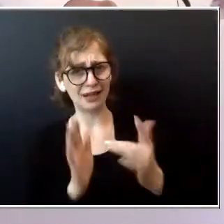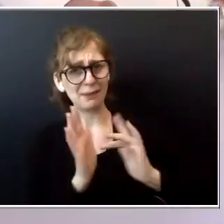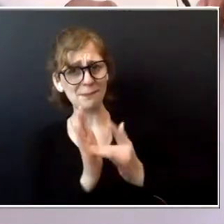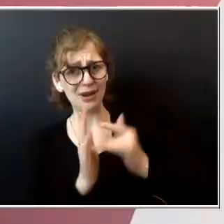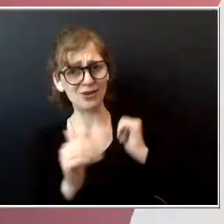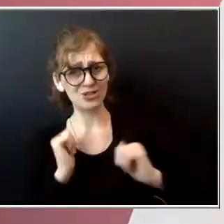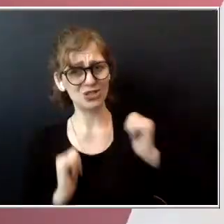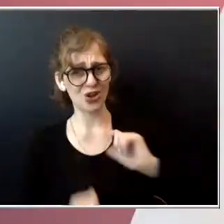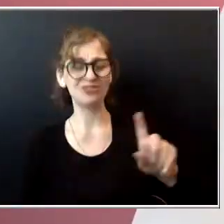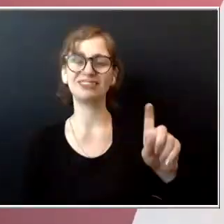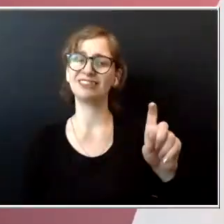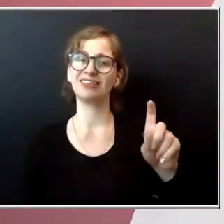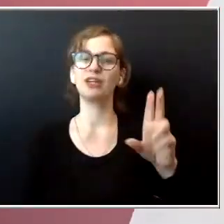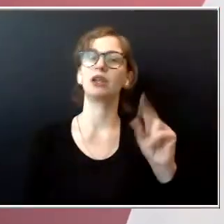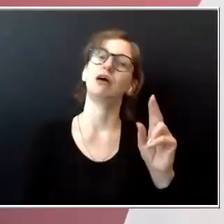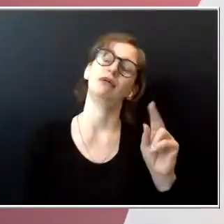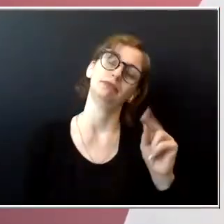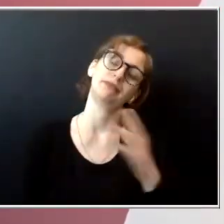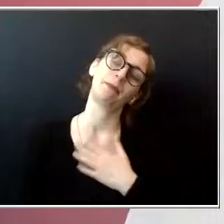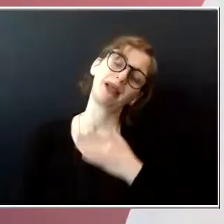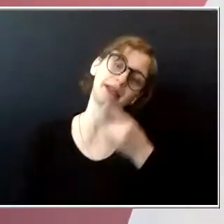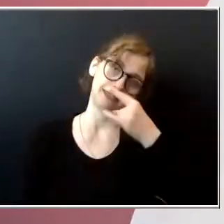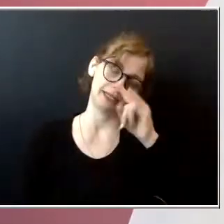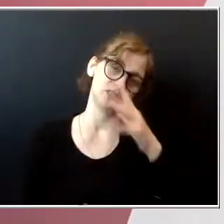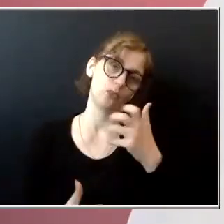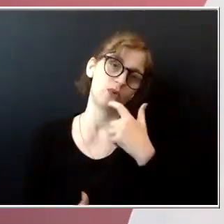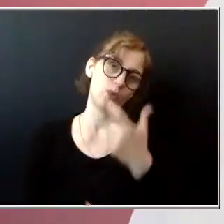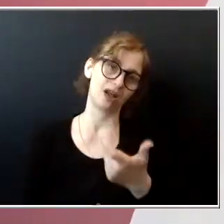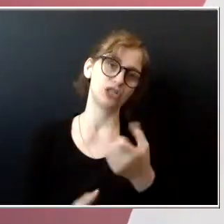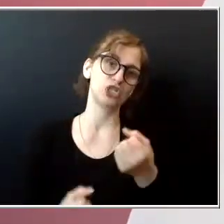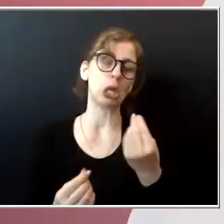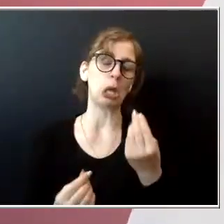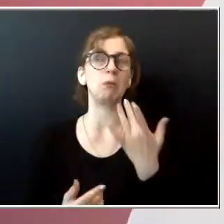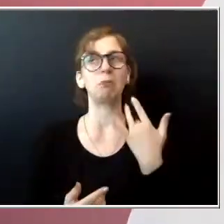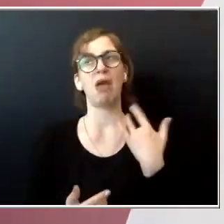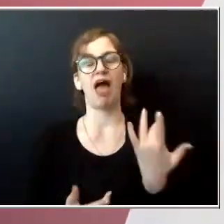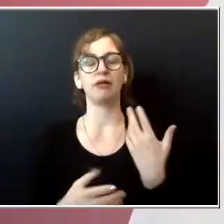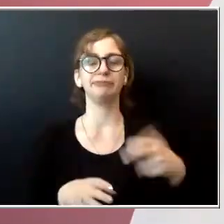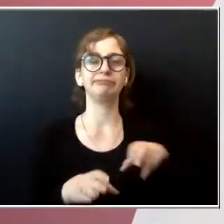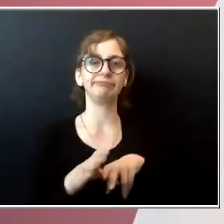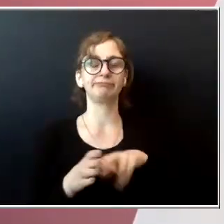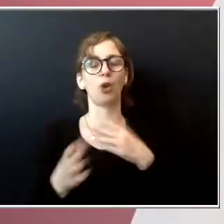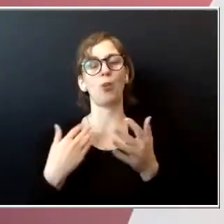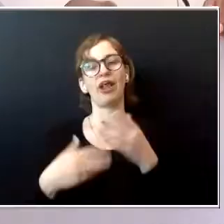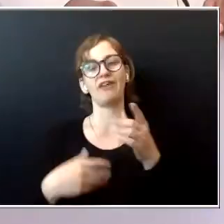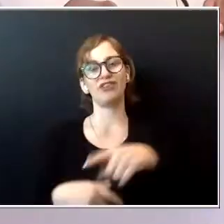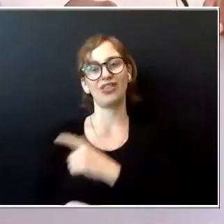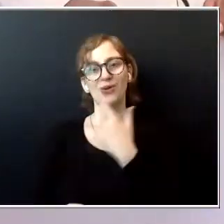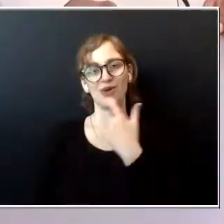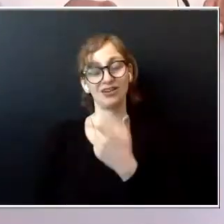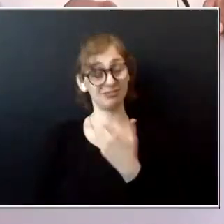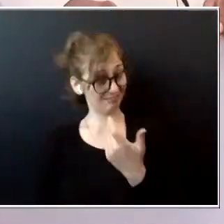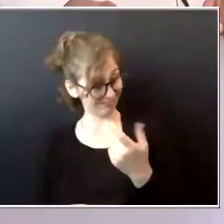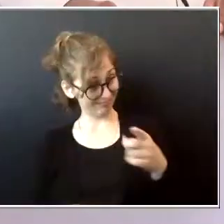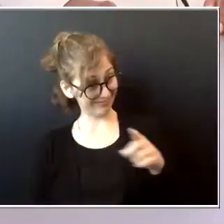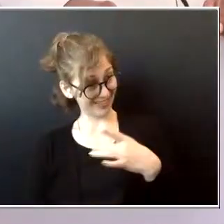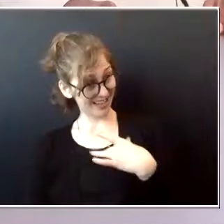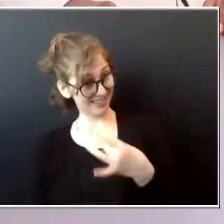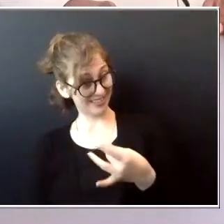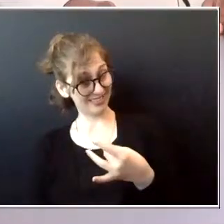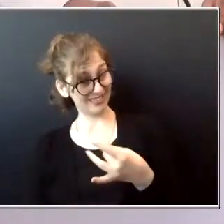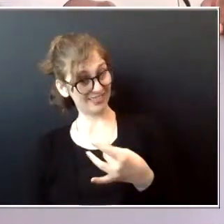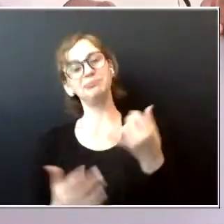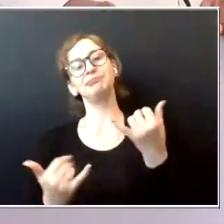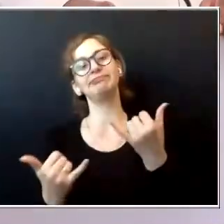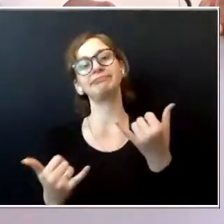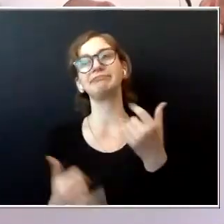kids want to watch something, so I end up sitting with them and watching, but otherwise, what do they like? Oh, right now they're watching